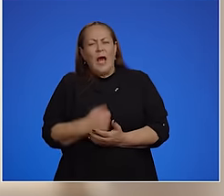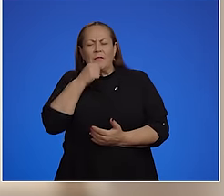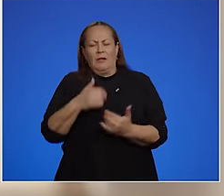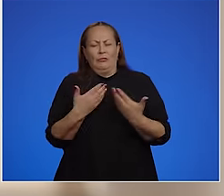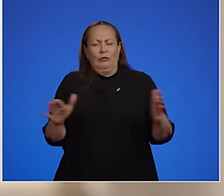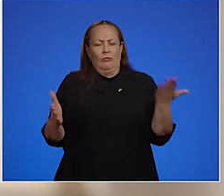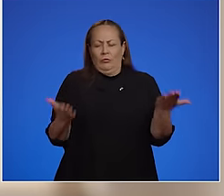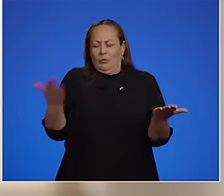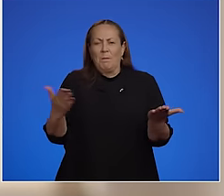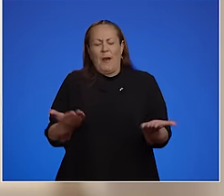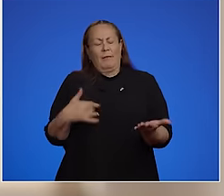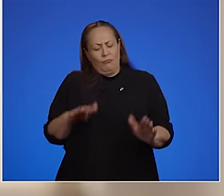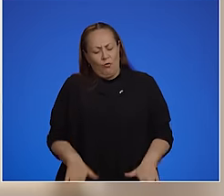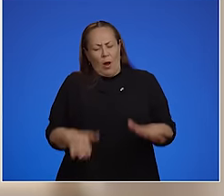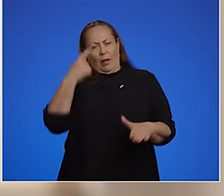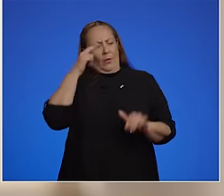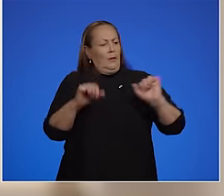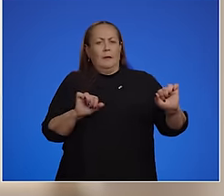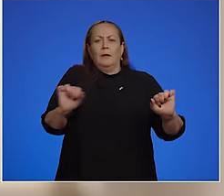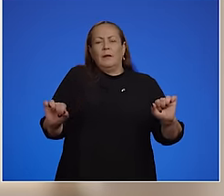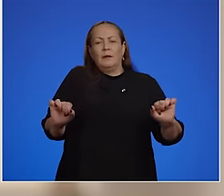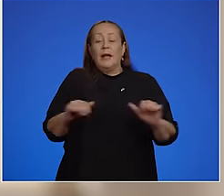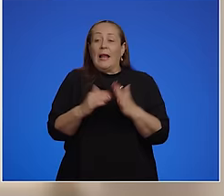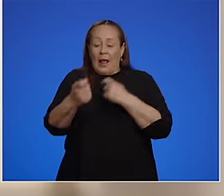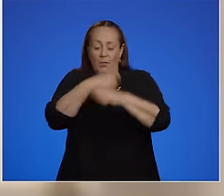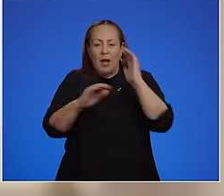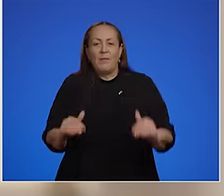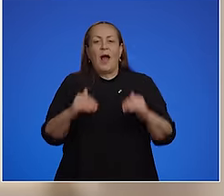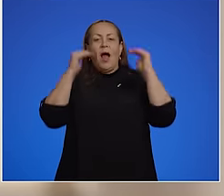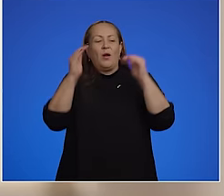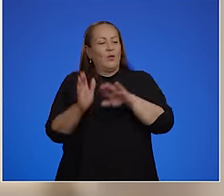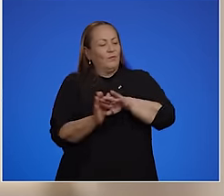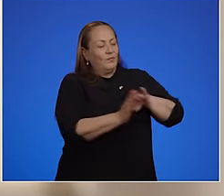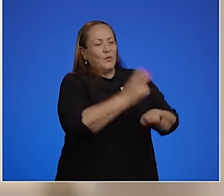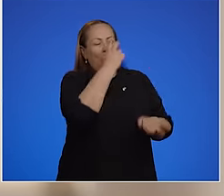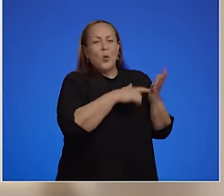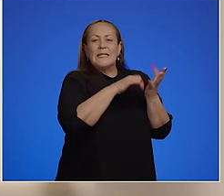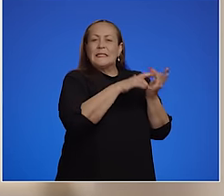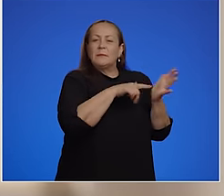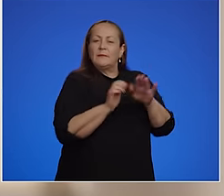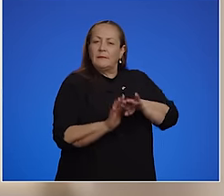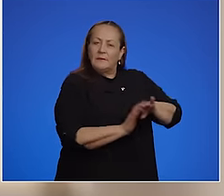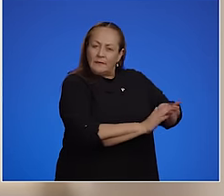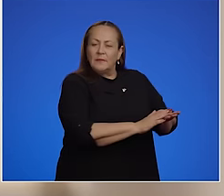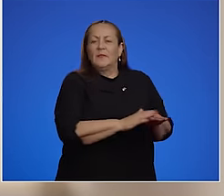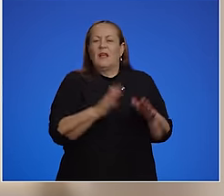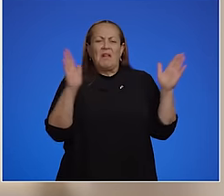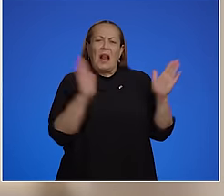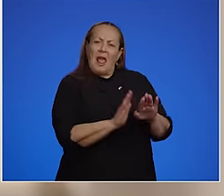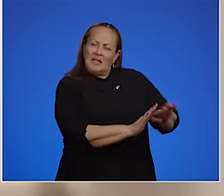that's the impression I got. We're grown-ups now, we've moved beyond the Old Testament, and we really, therefore, don't need to pay attention